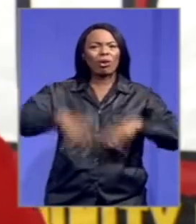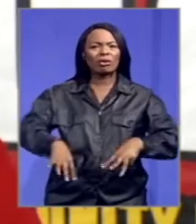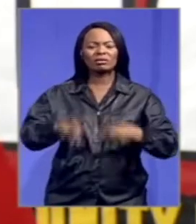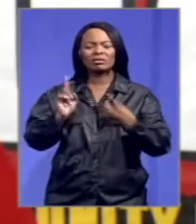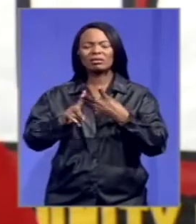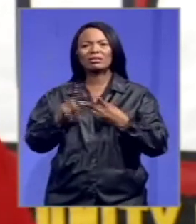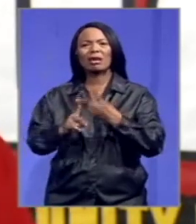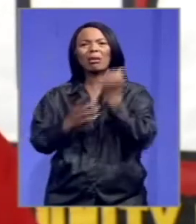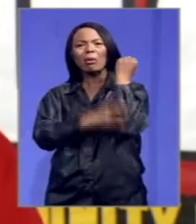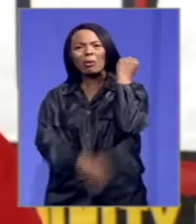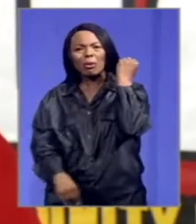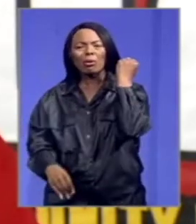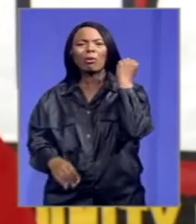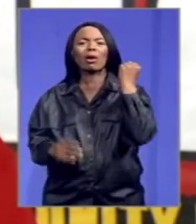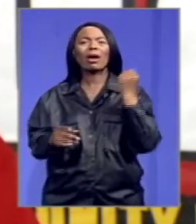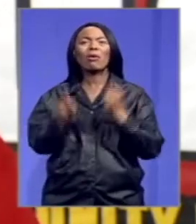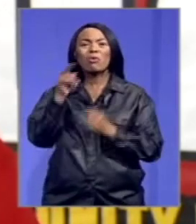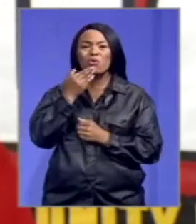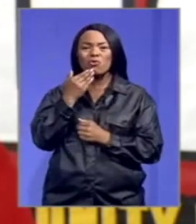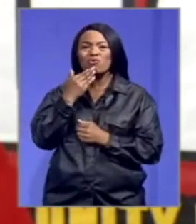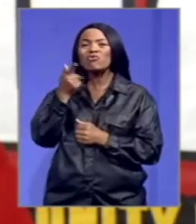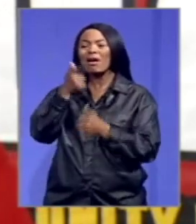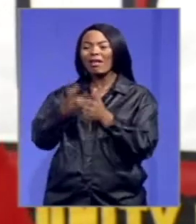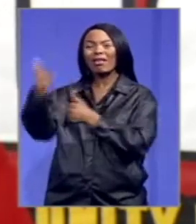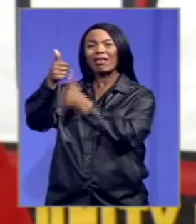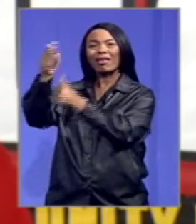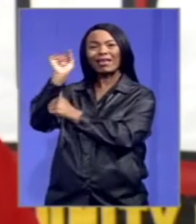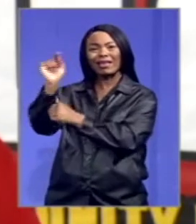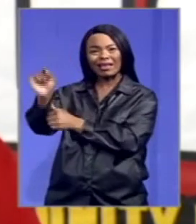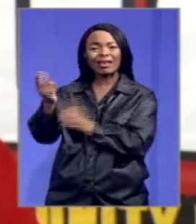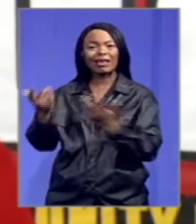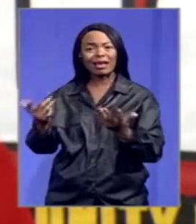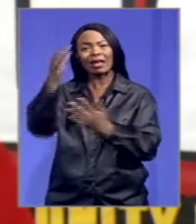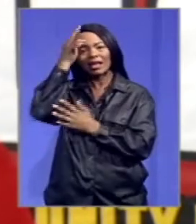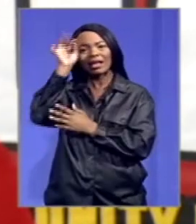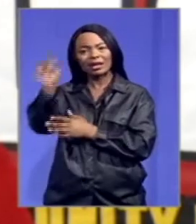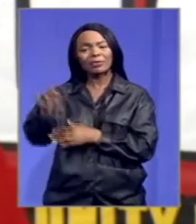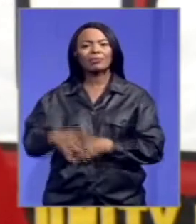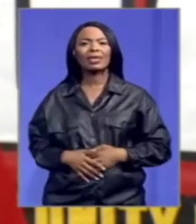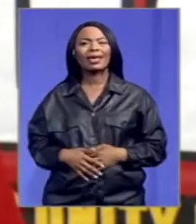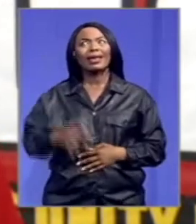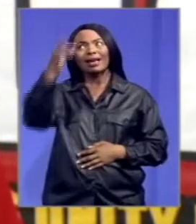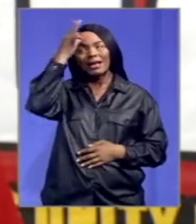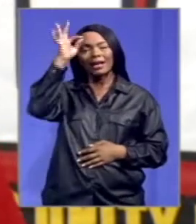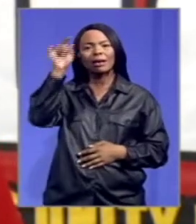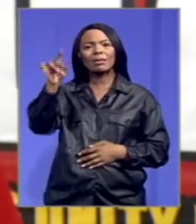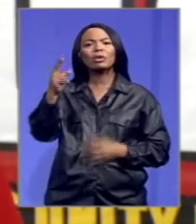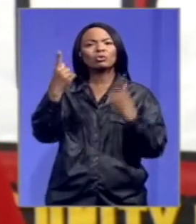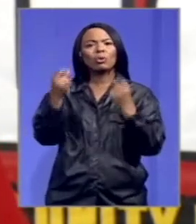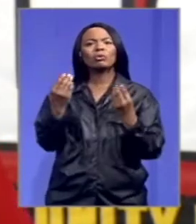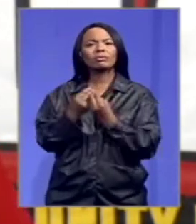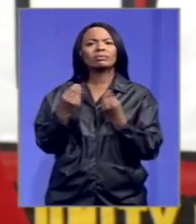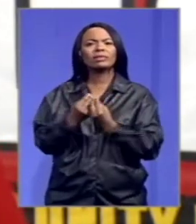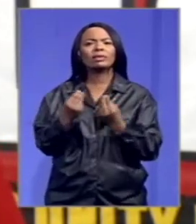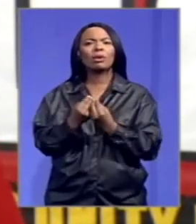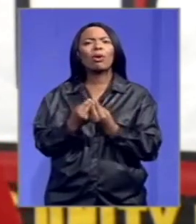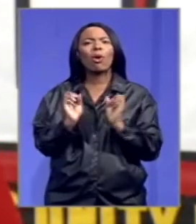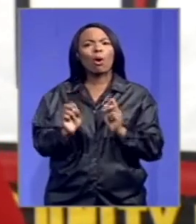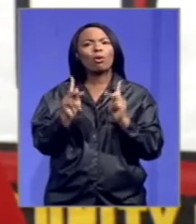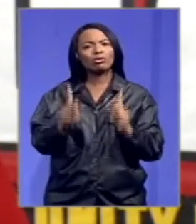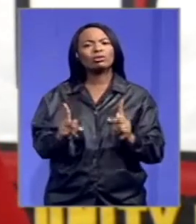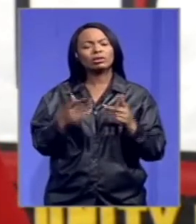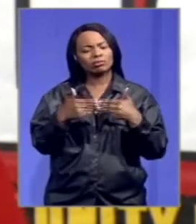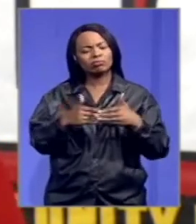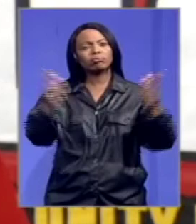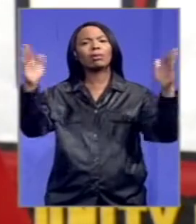tse tsohle di tliswa ke bona, mme re dumela hore government o tshwanetse a etse mesebetsi a etse hore